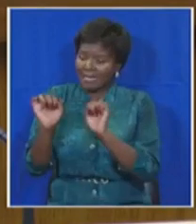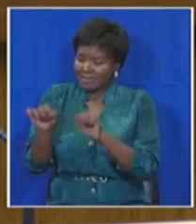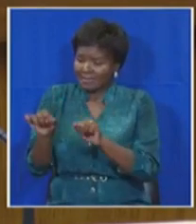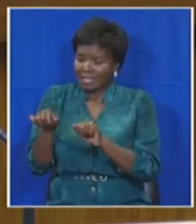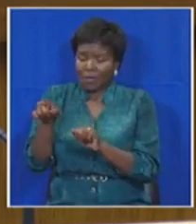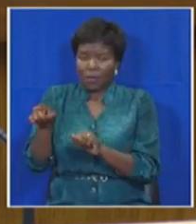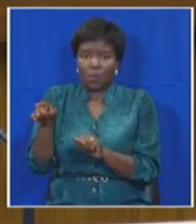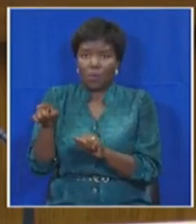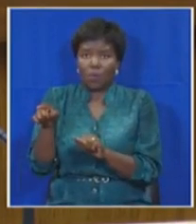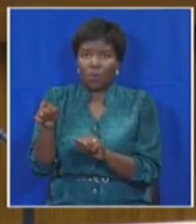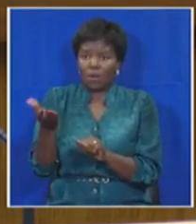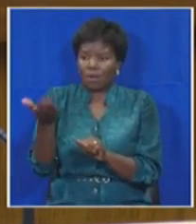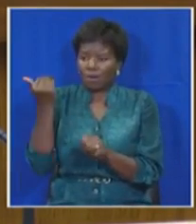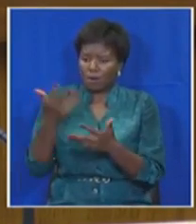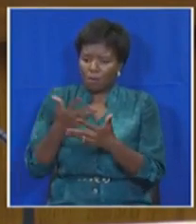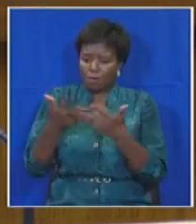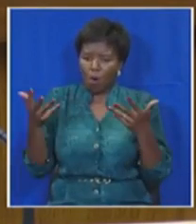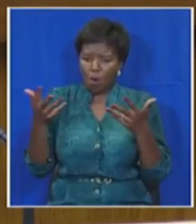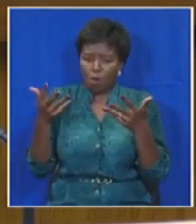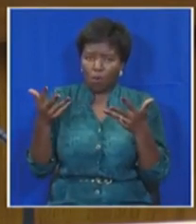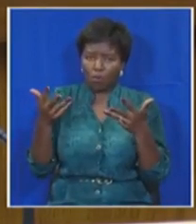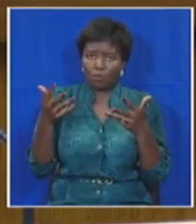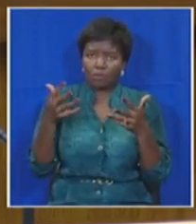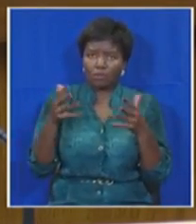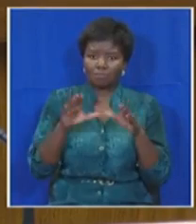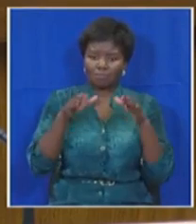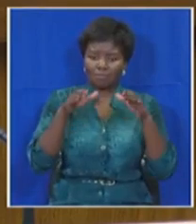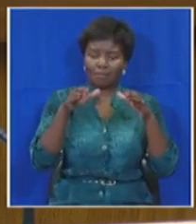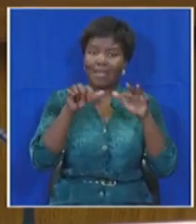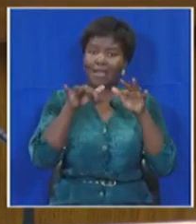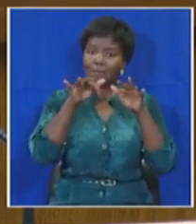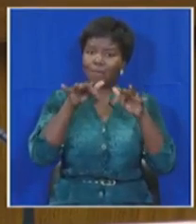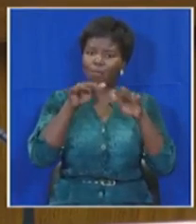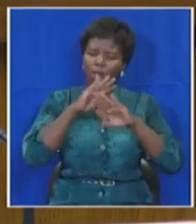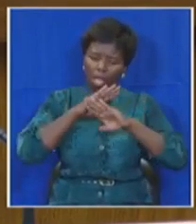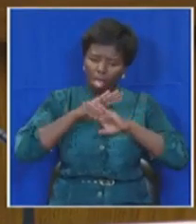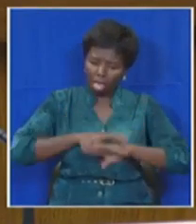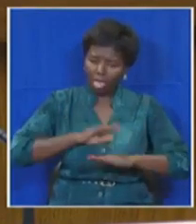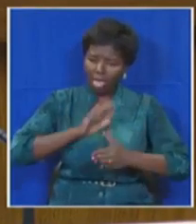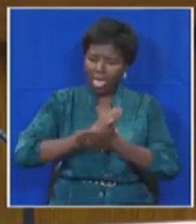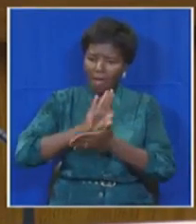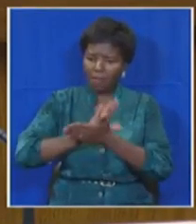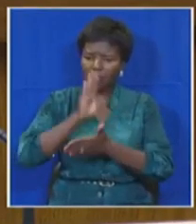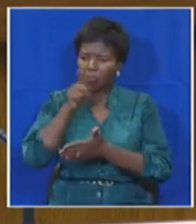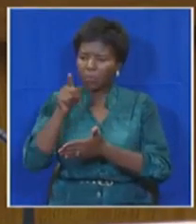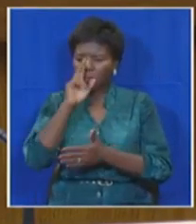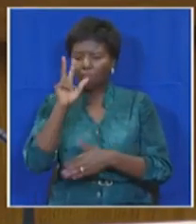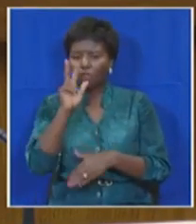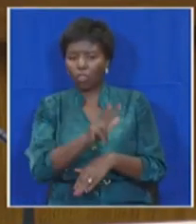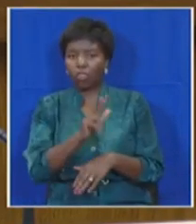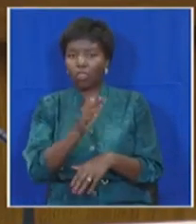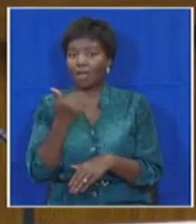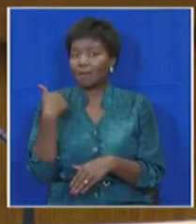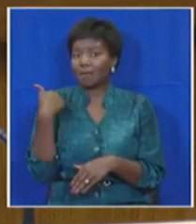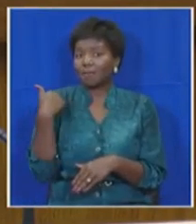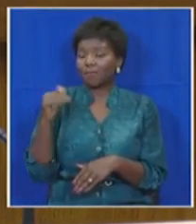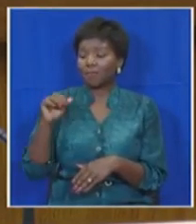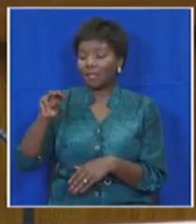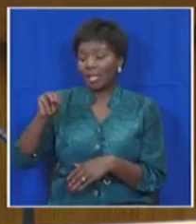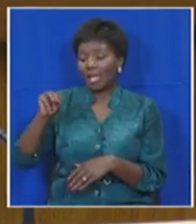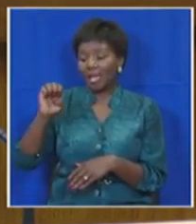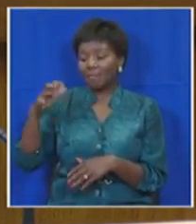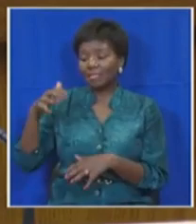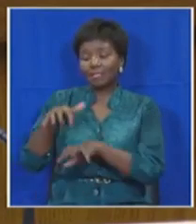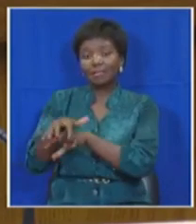for the discontentment of ordinary and forgotten South Africans, the then MEC for Agriculture,